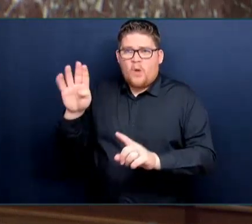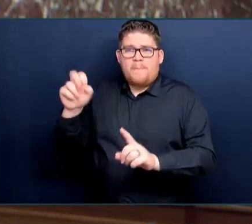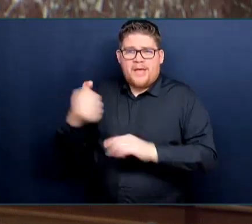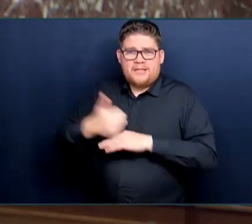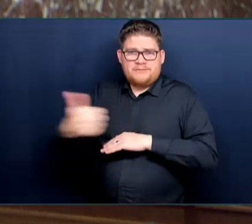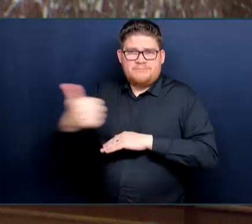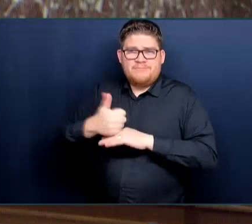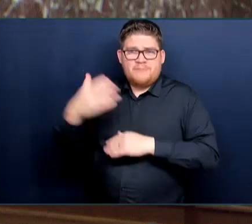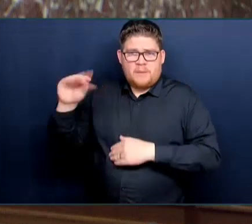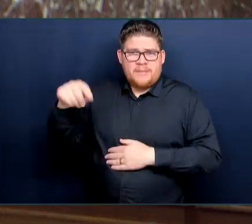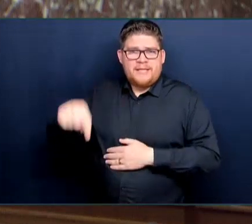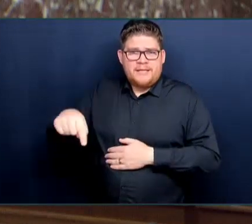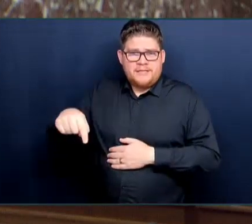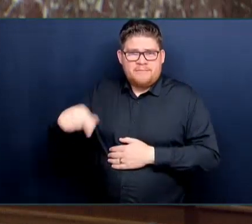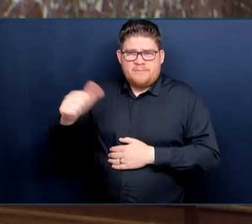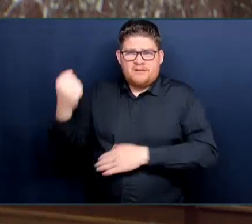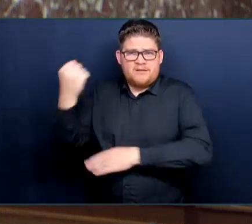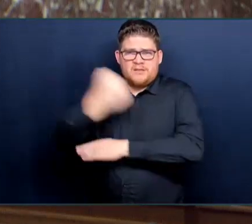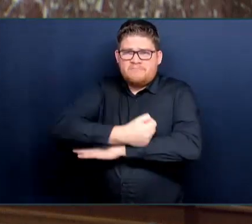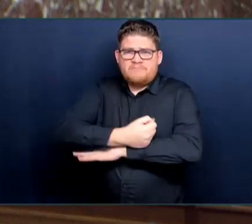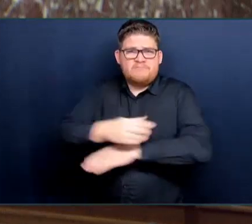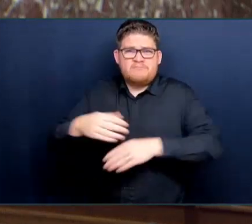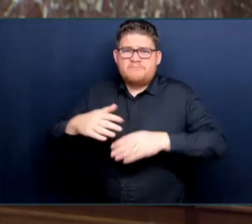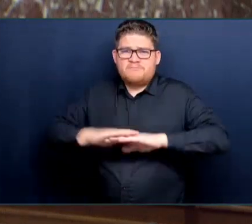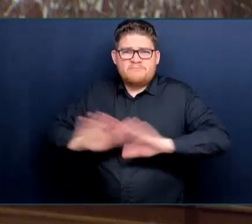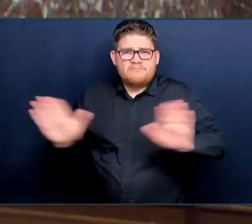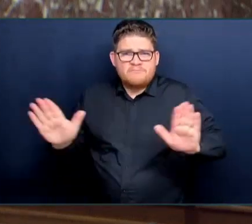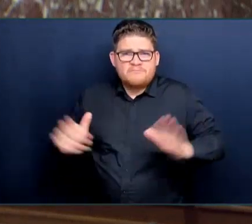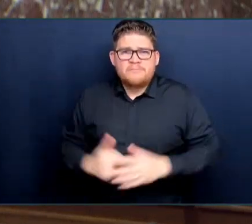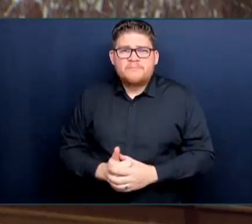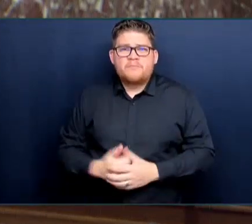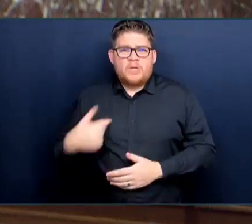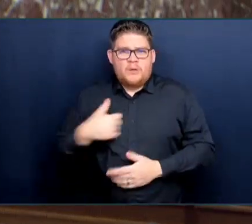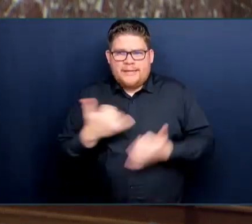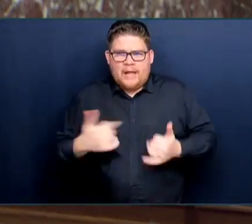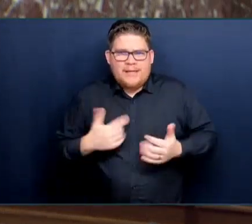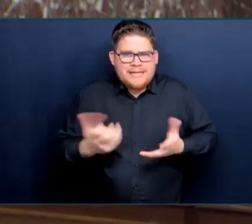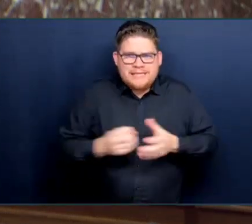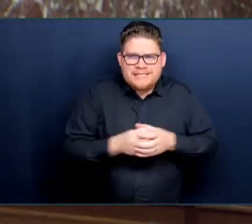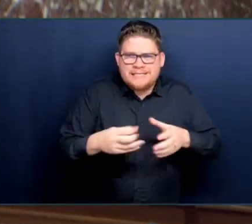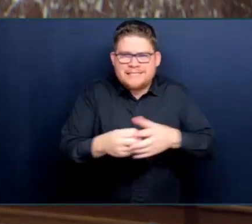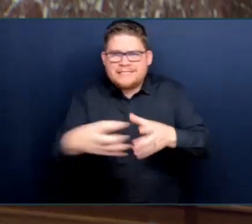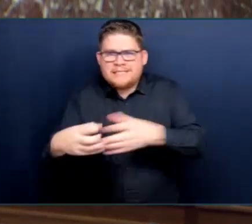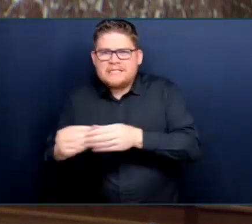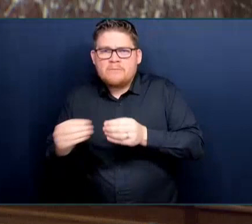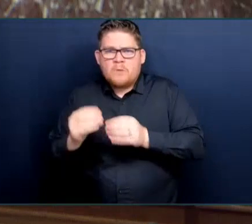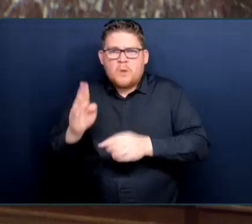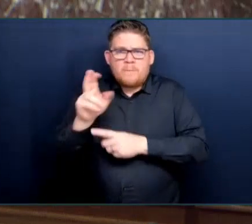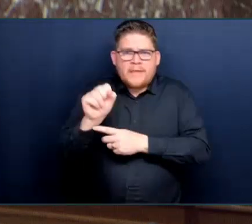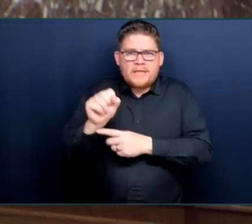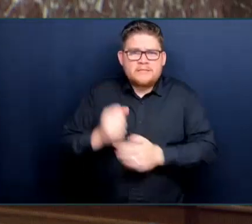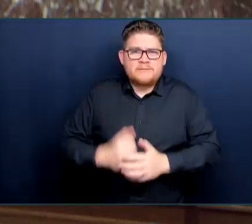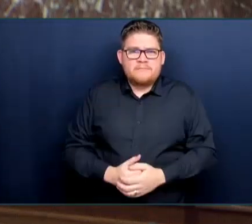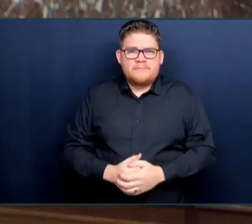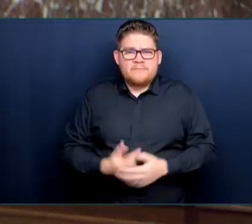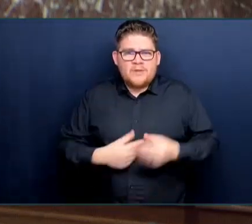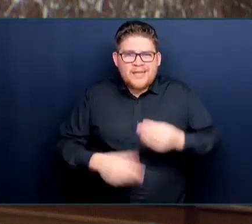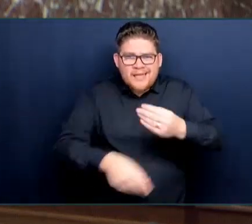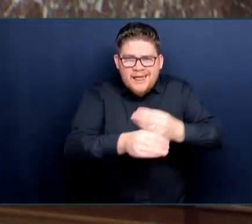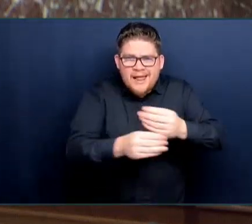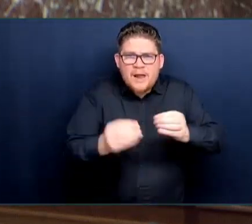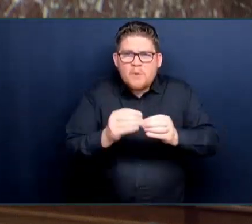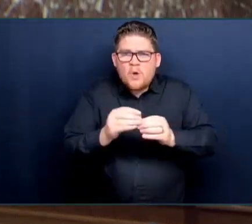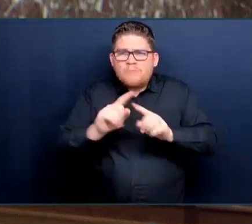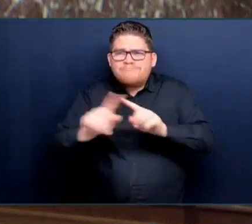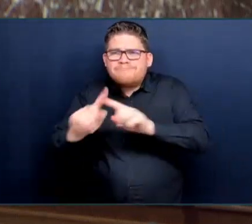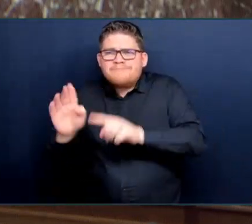funding through the Northern Development Initiative Trust. We have also expanded the number of communities connected by BC Transit. Pemberton Whistler has a